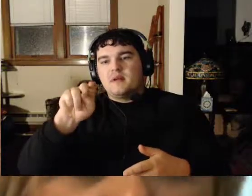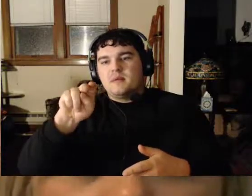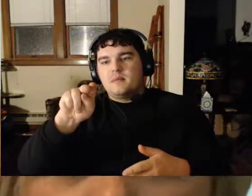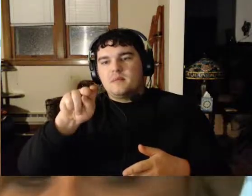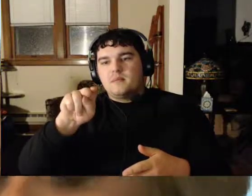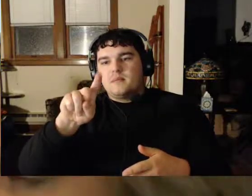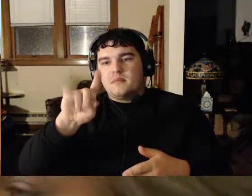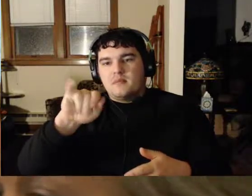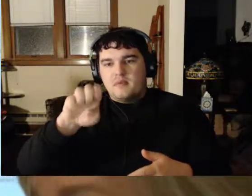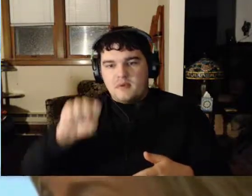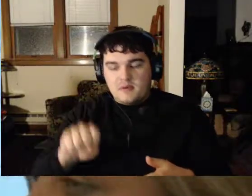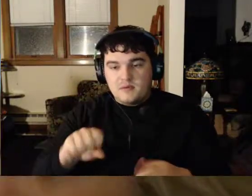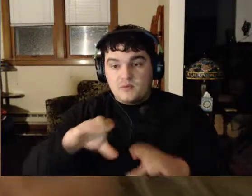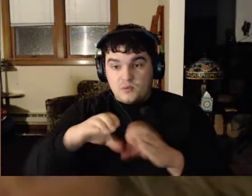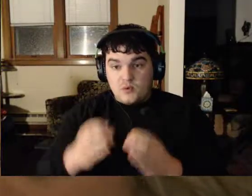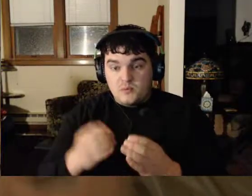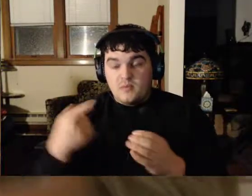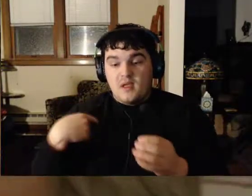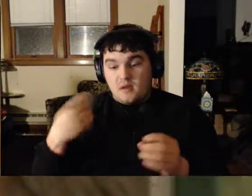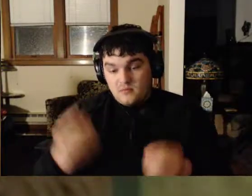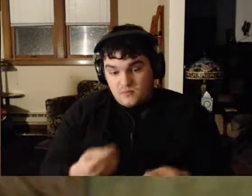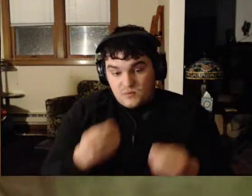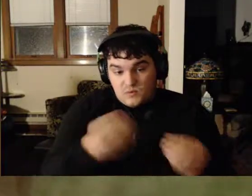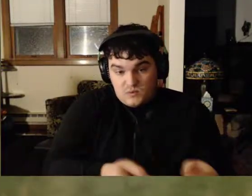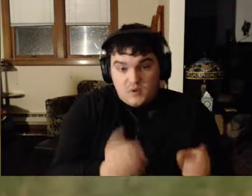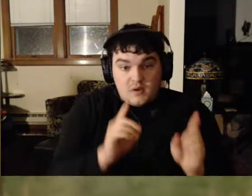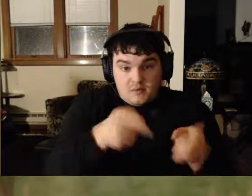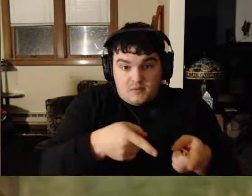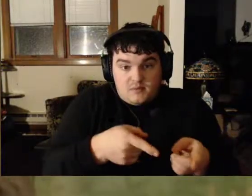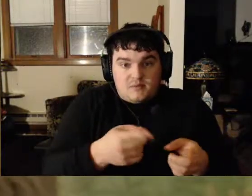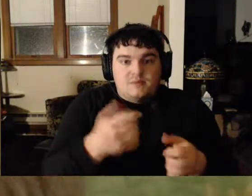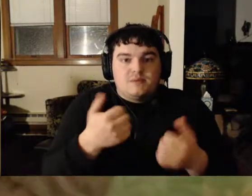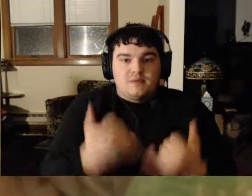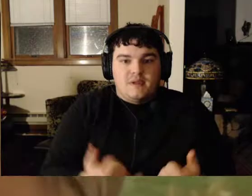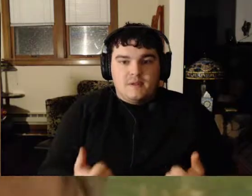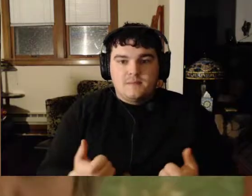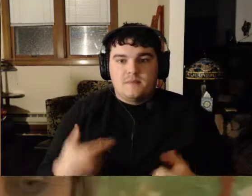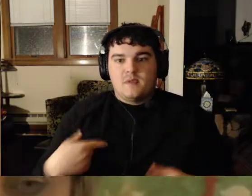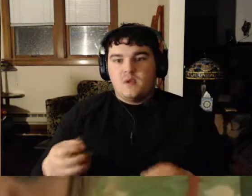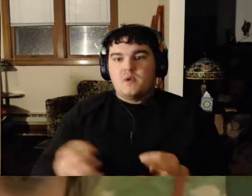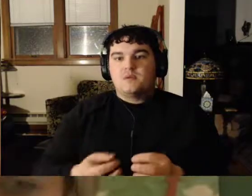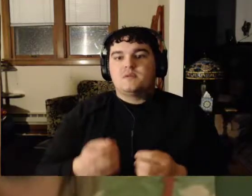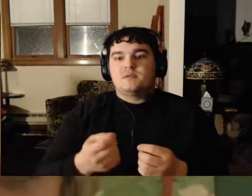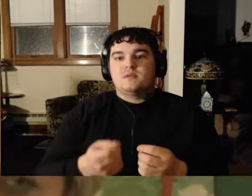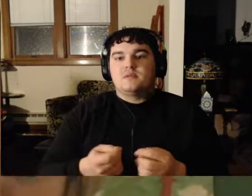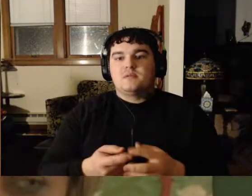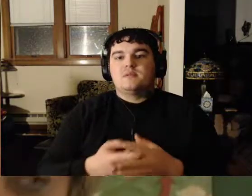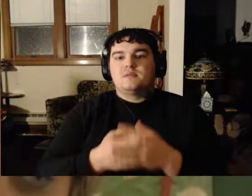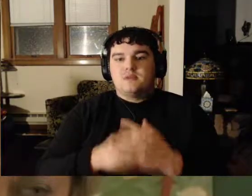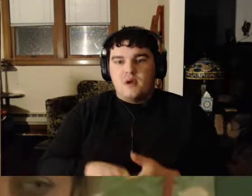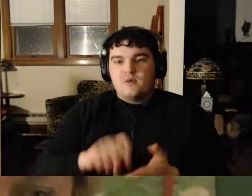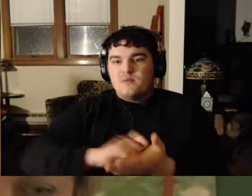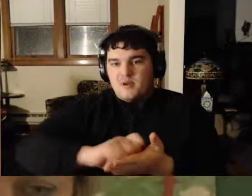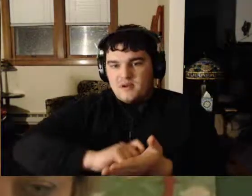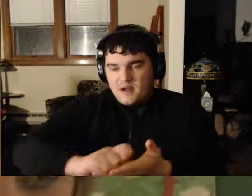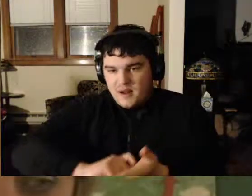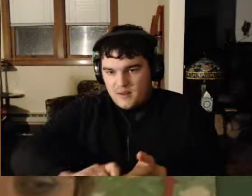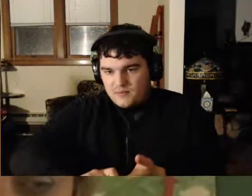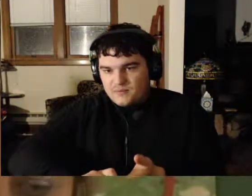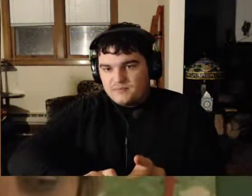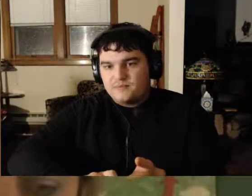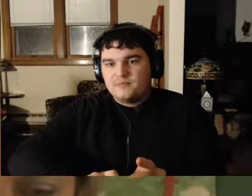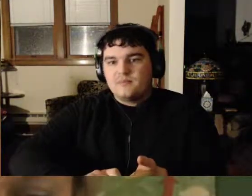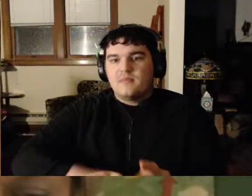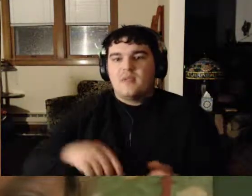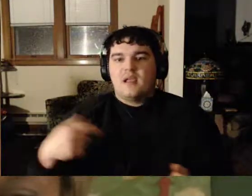I will come to you today. For right now, you can be writing down what you're writing about, okay? And